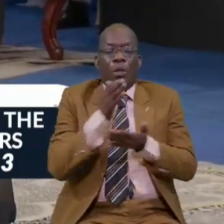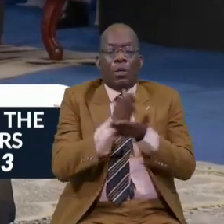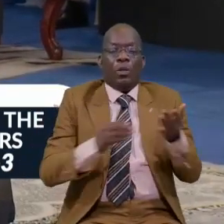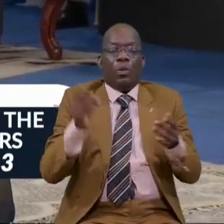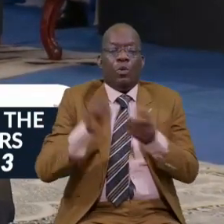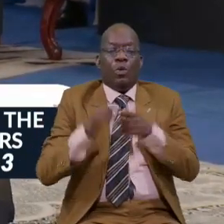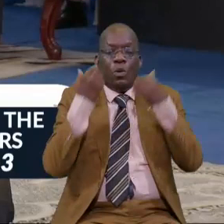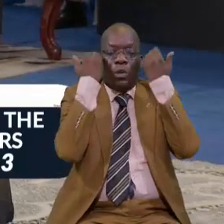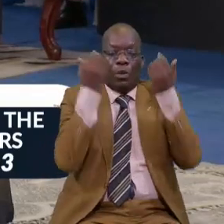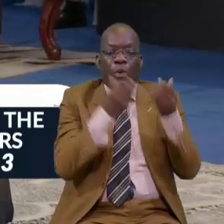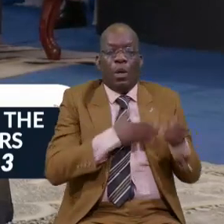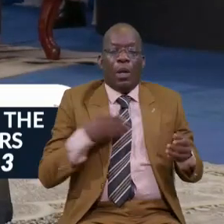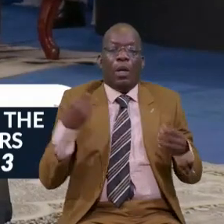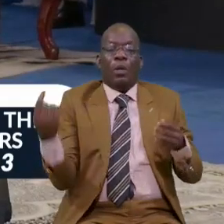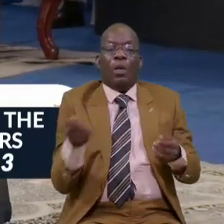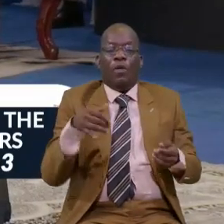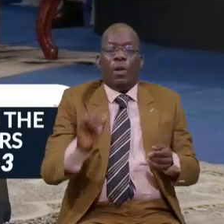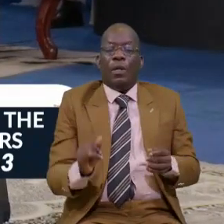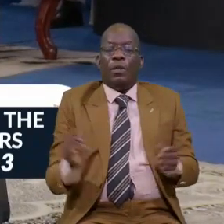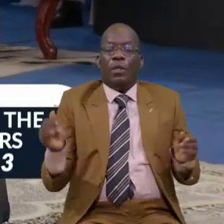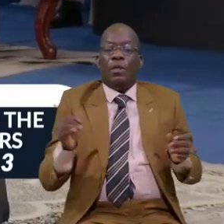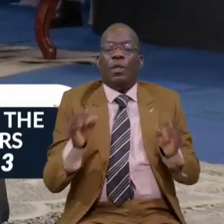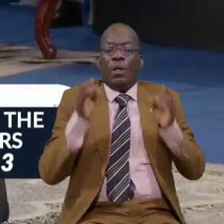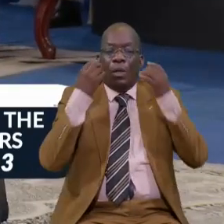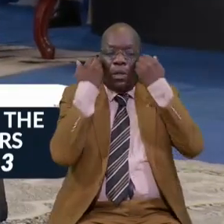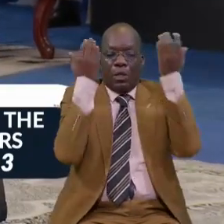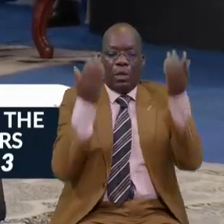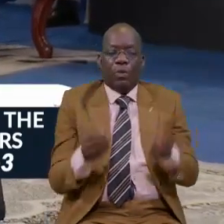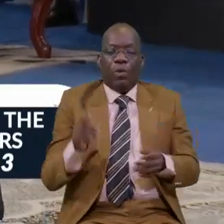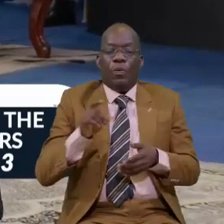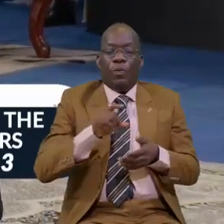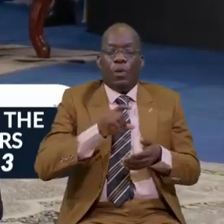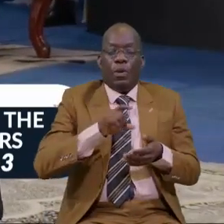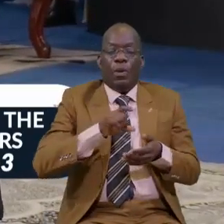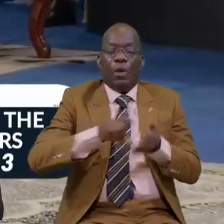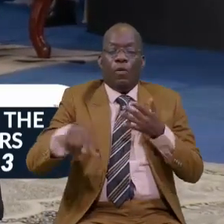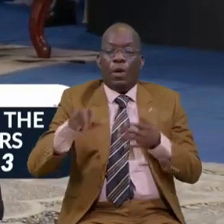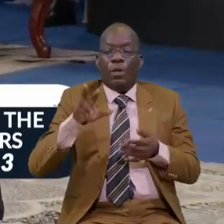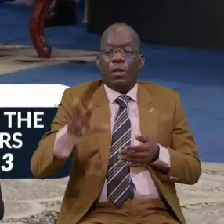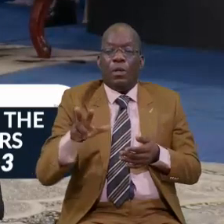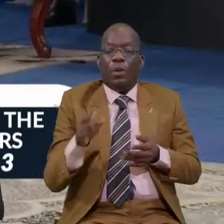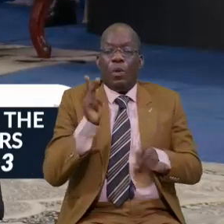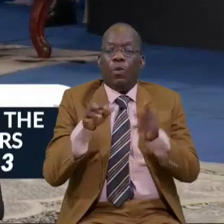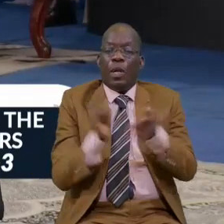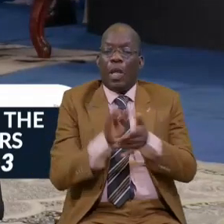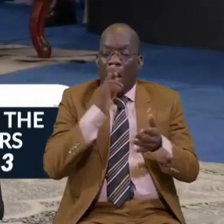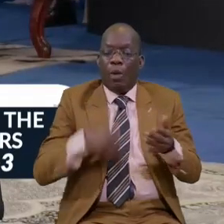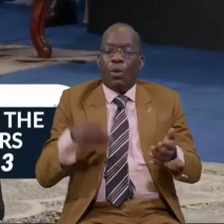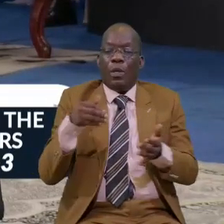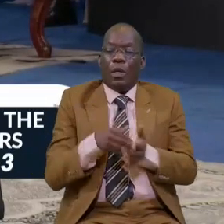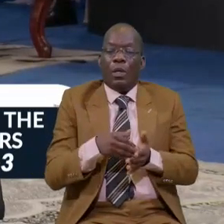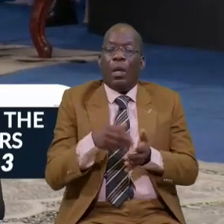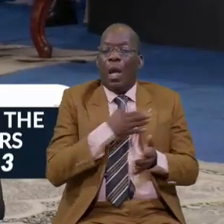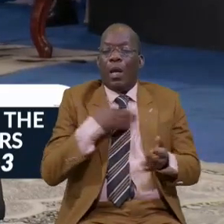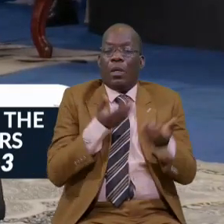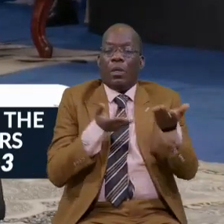everlasting contempt, those who are not born again. Look at verse 3. In verse 3, those who are born again and those who are serving the Lord, and they that